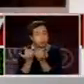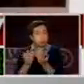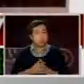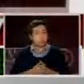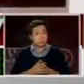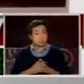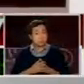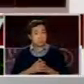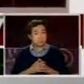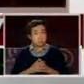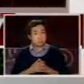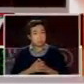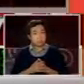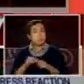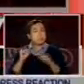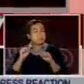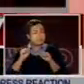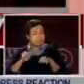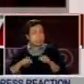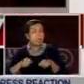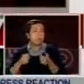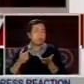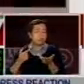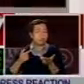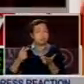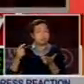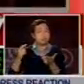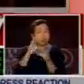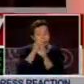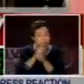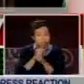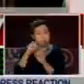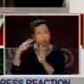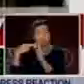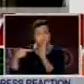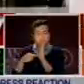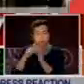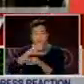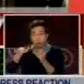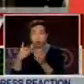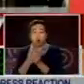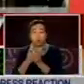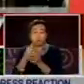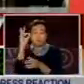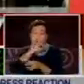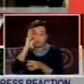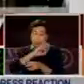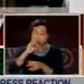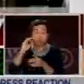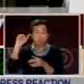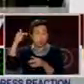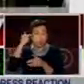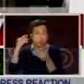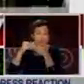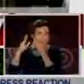We could retain the absolute confidentiality clause with the amendment that Filipino public officers are not protected.